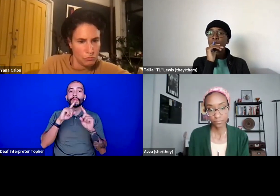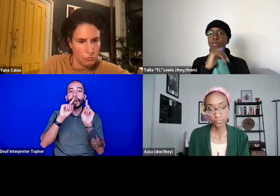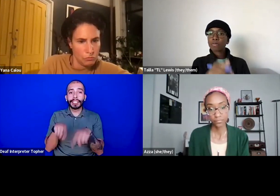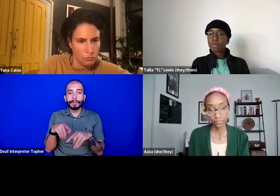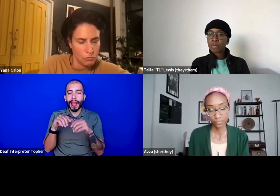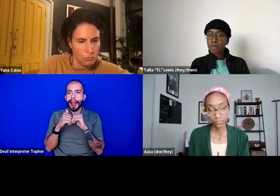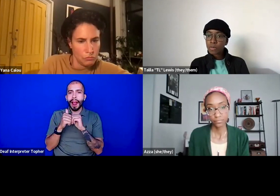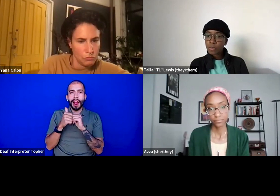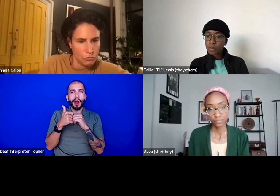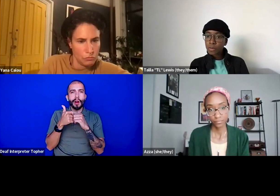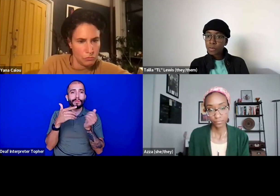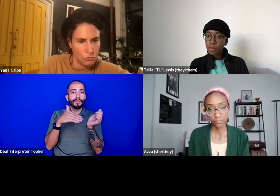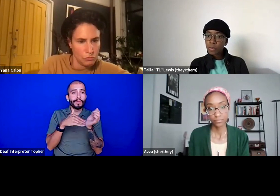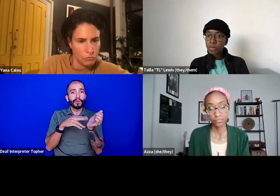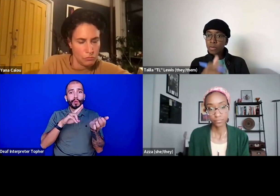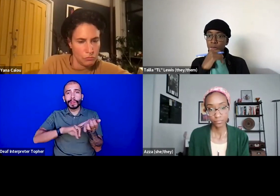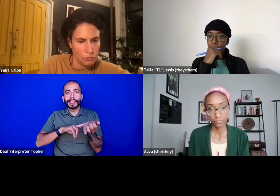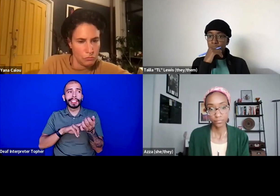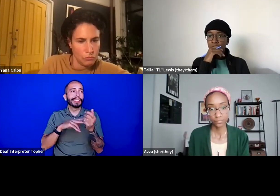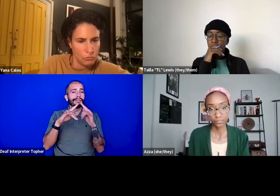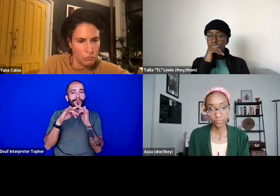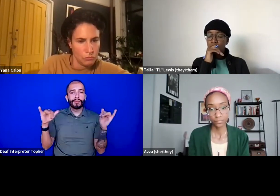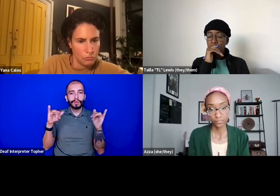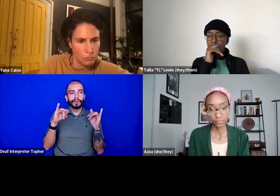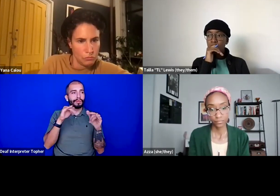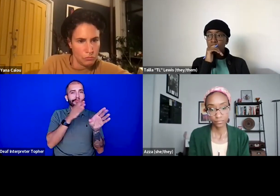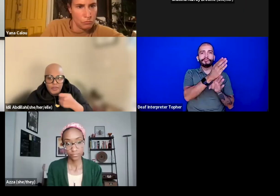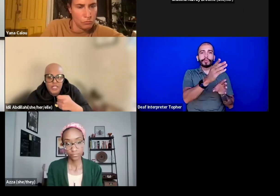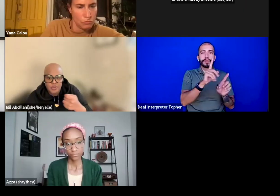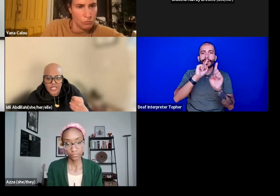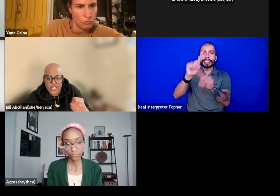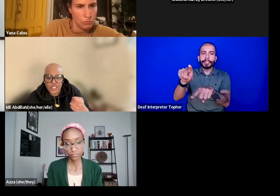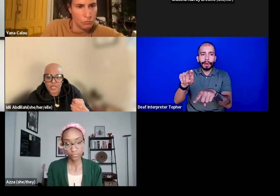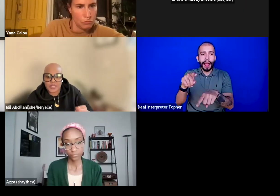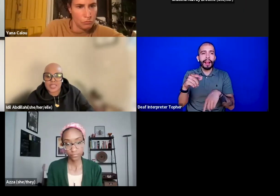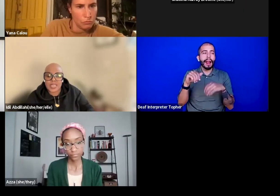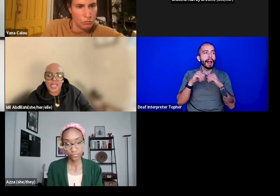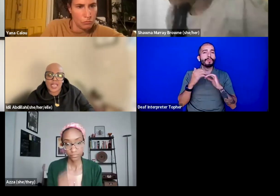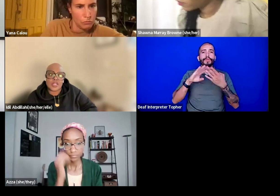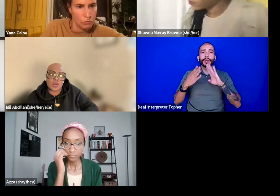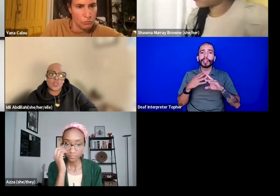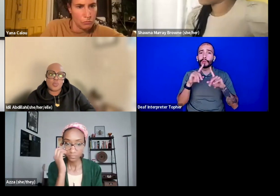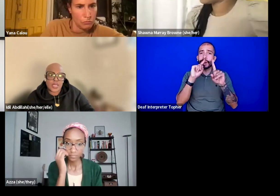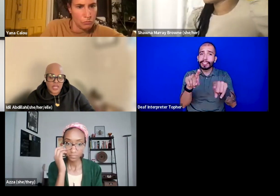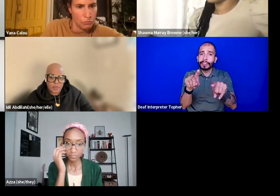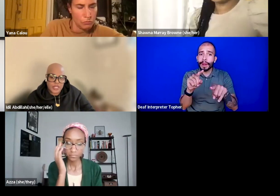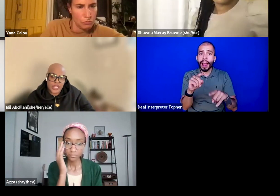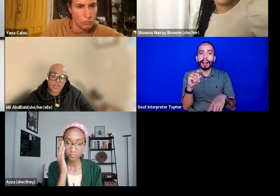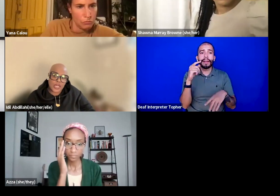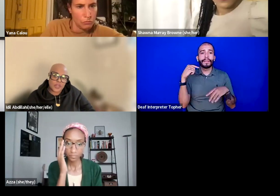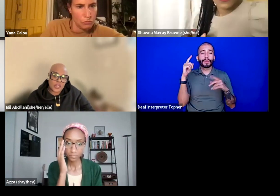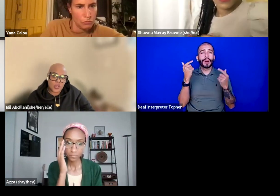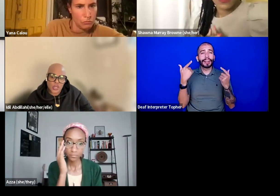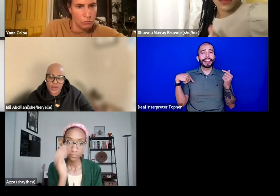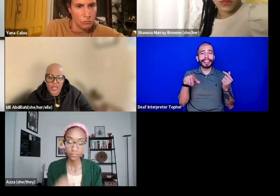of the community kinds of responses, right? And so when we think about all of these relationships, it is also based on a